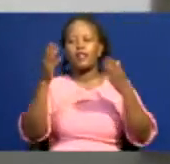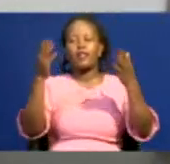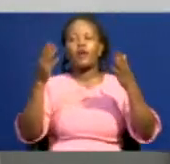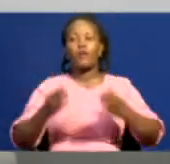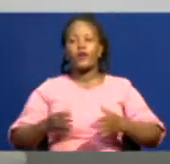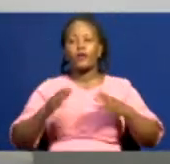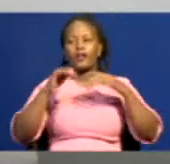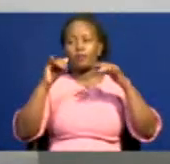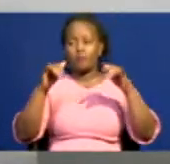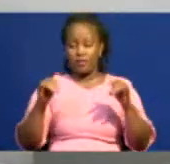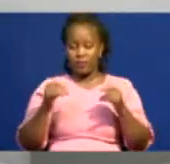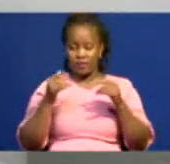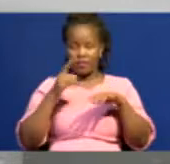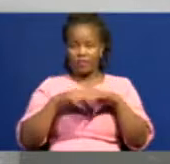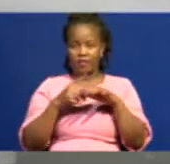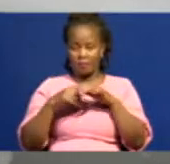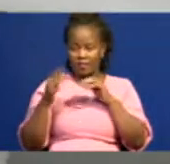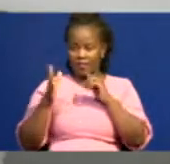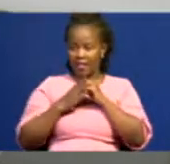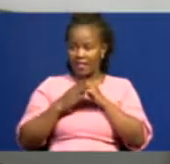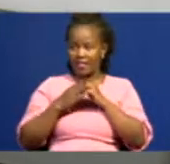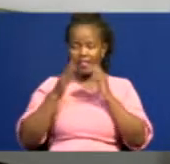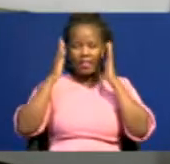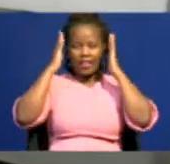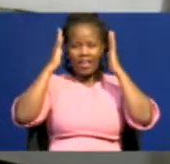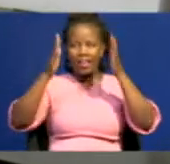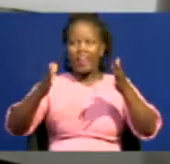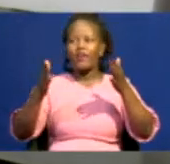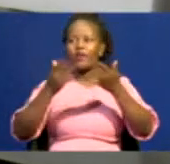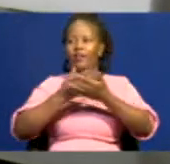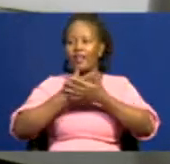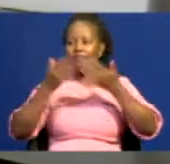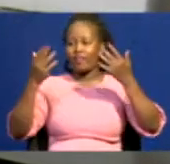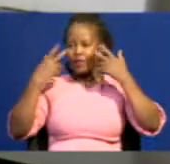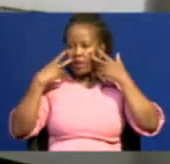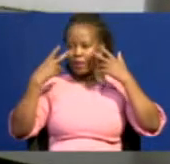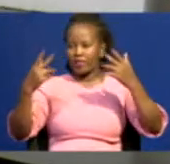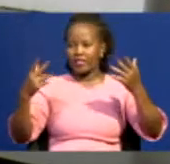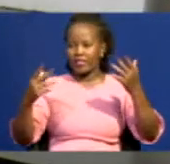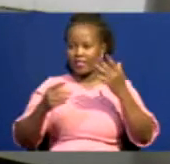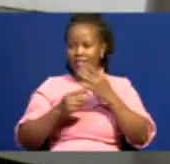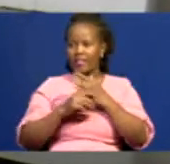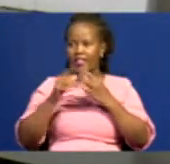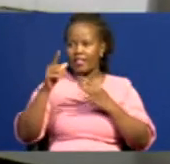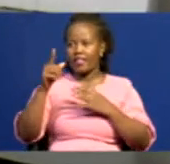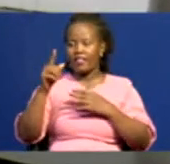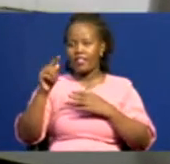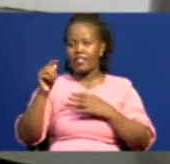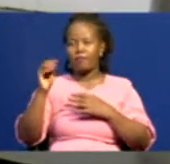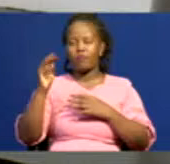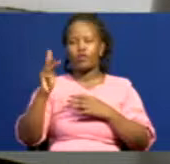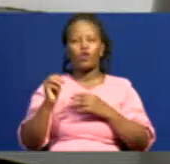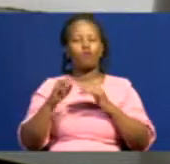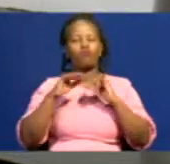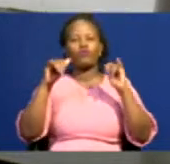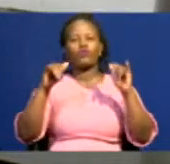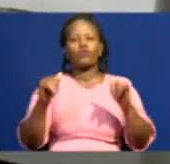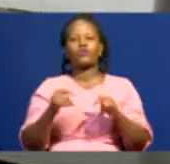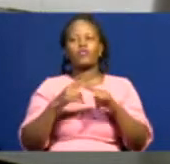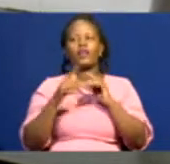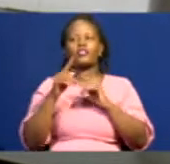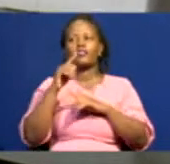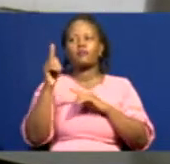Edition live from Broadcasting House. Hello from wherever you're watching us. My name is Tom Mboya with the news, and it